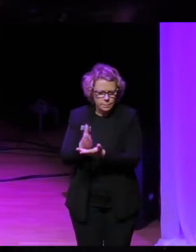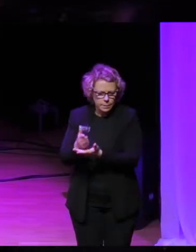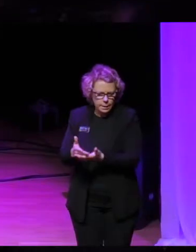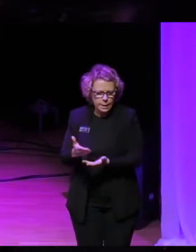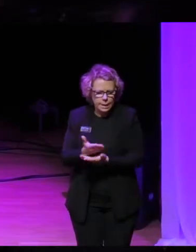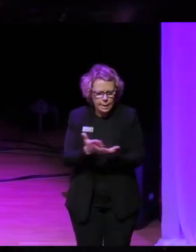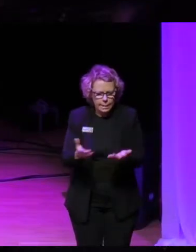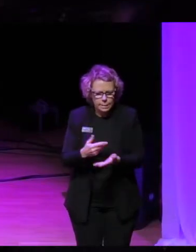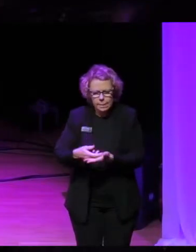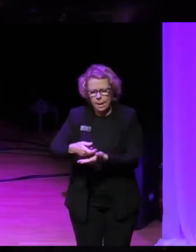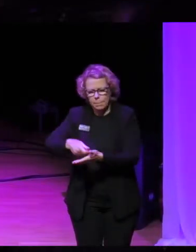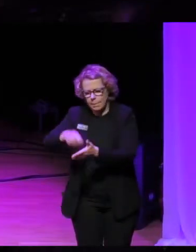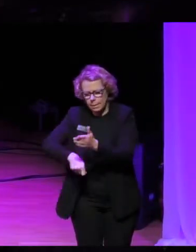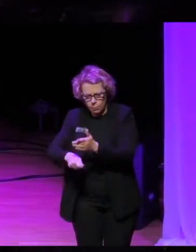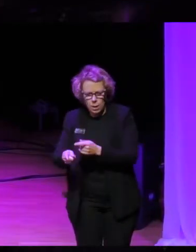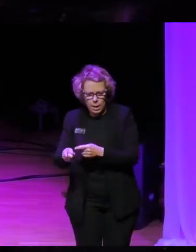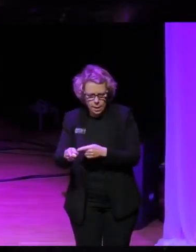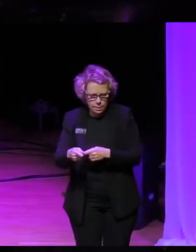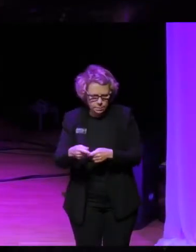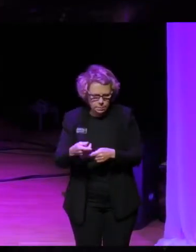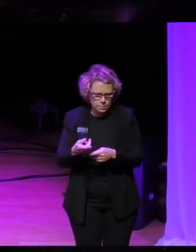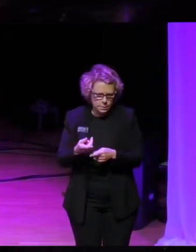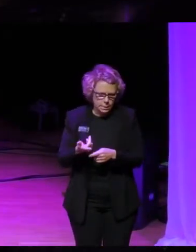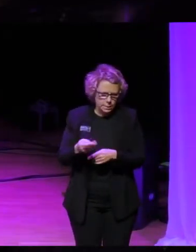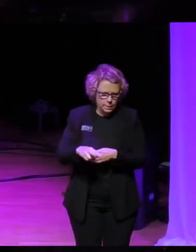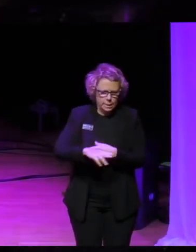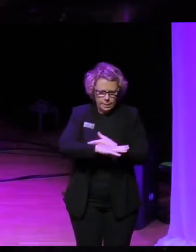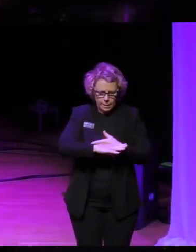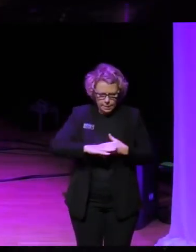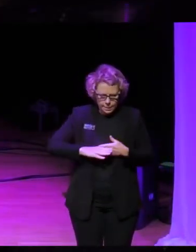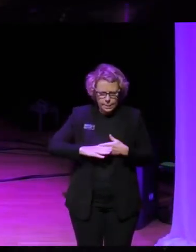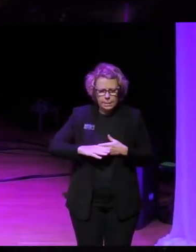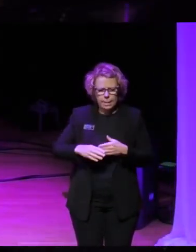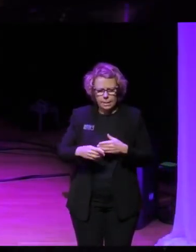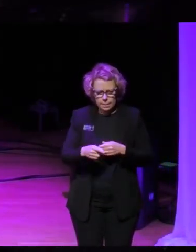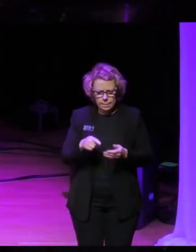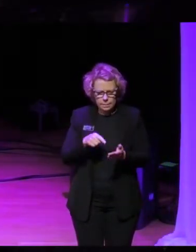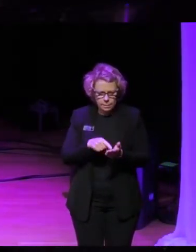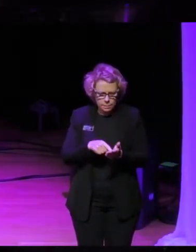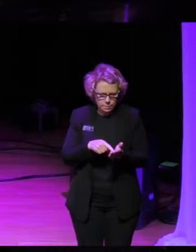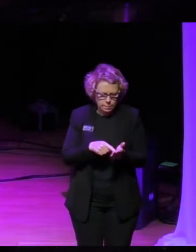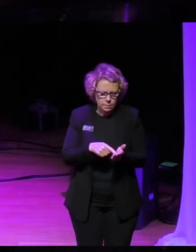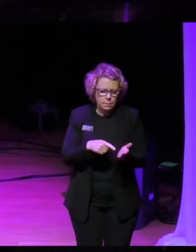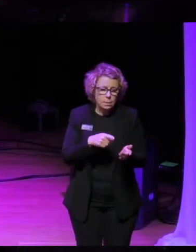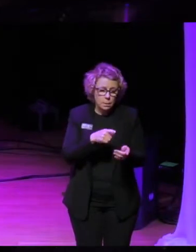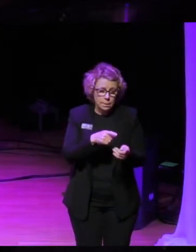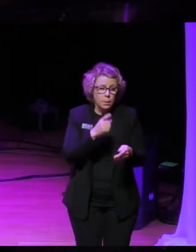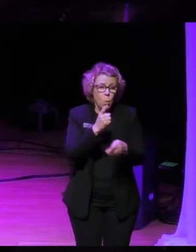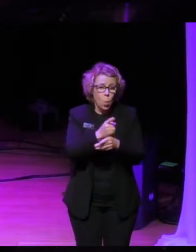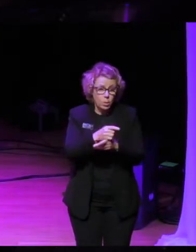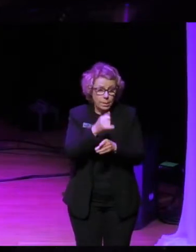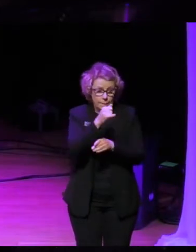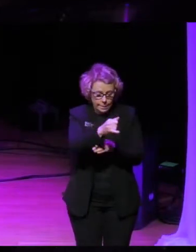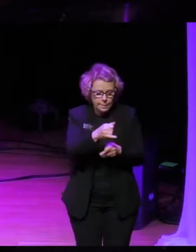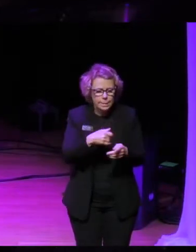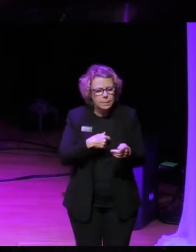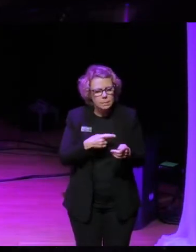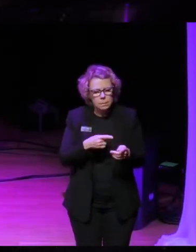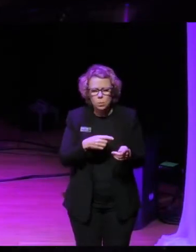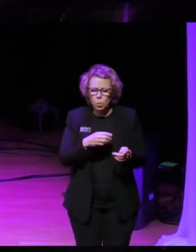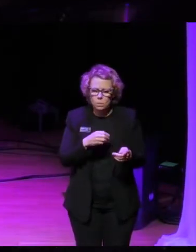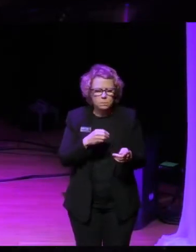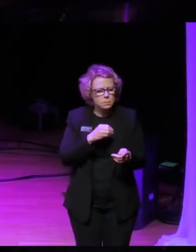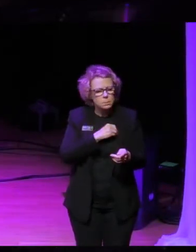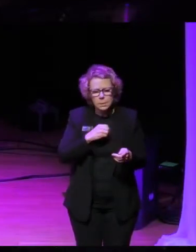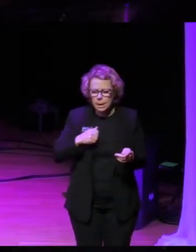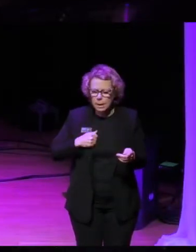data privacy regime. And in this executive order, said that the federal government will no longer provide